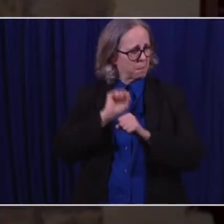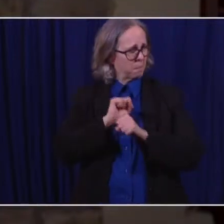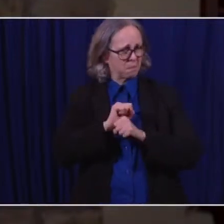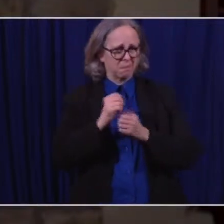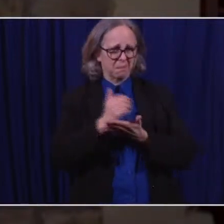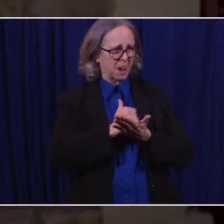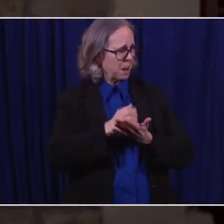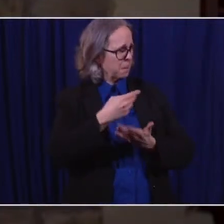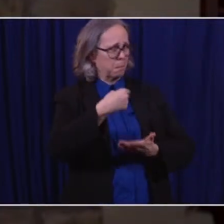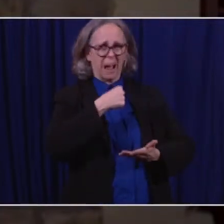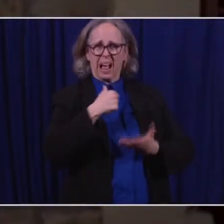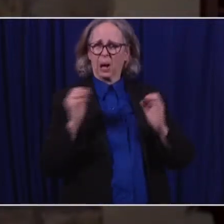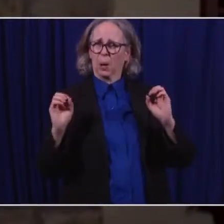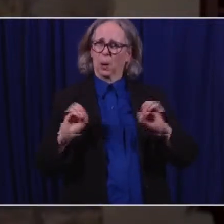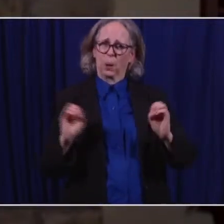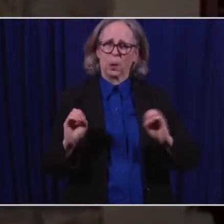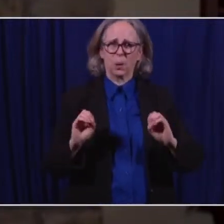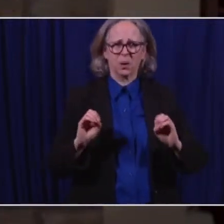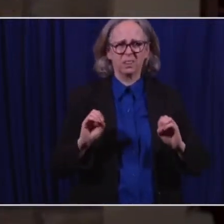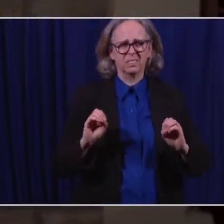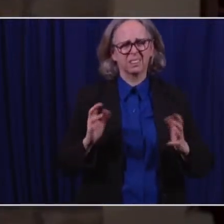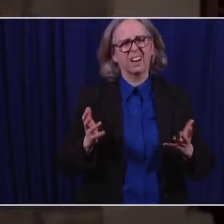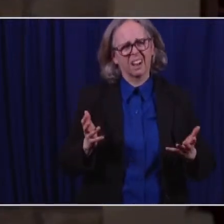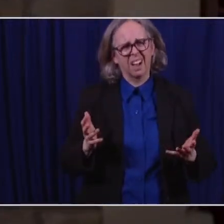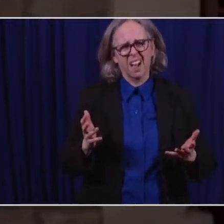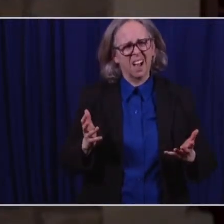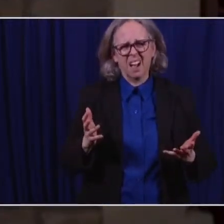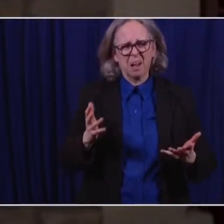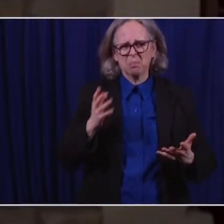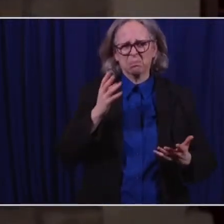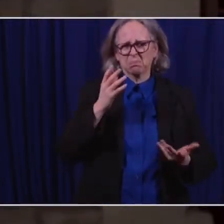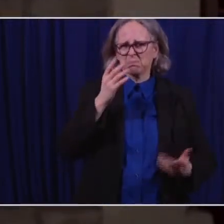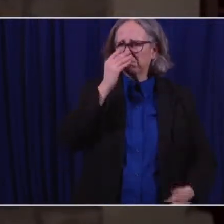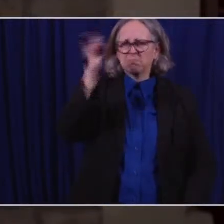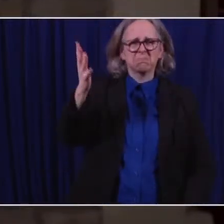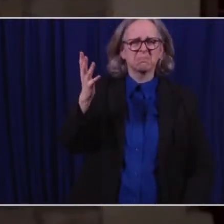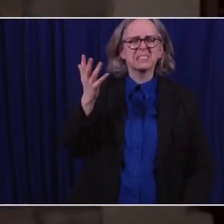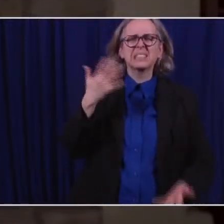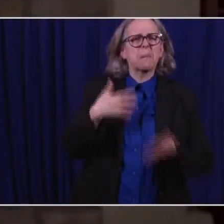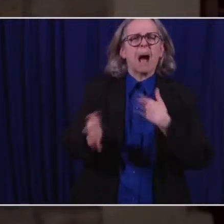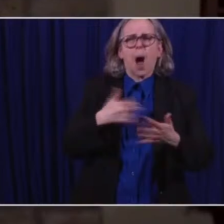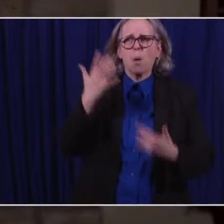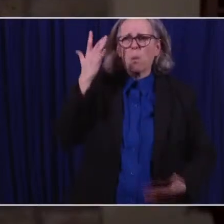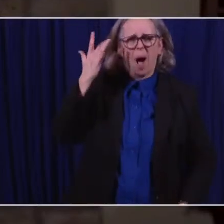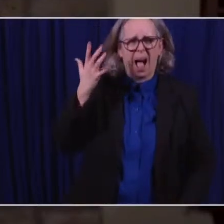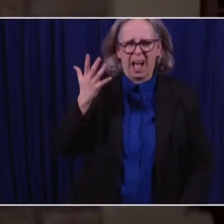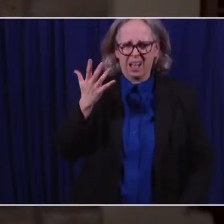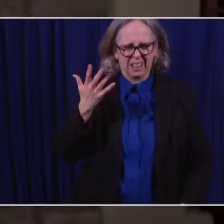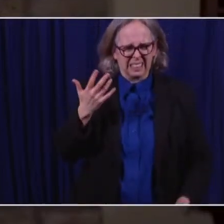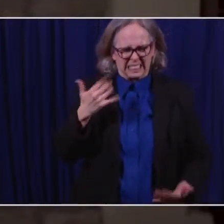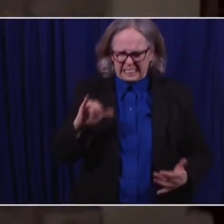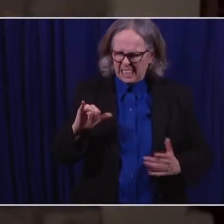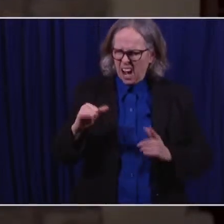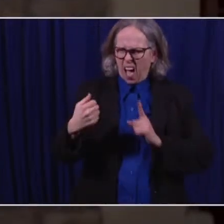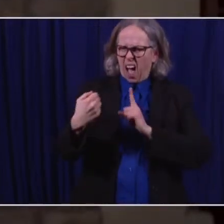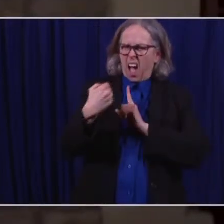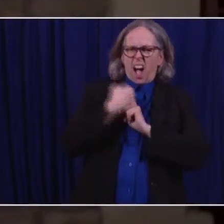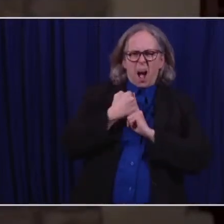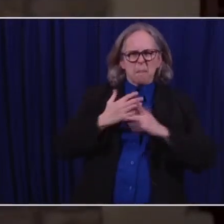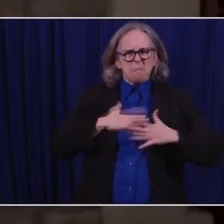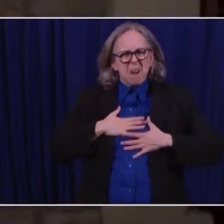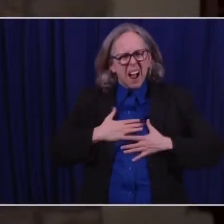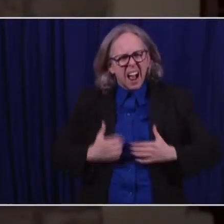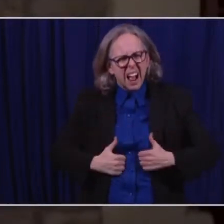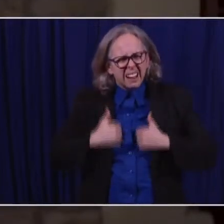processed, there's no excuse that matters to me. So, for anyone who is having that trouble, I apologize